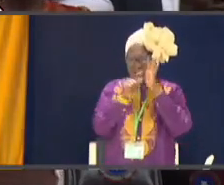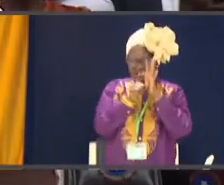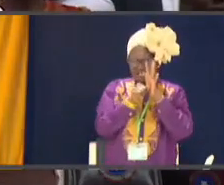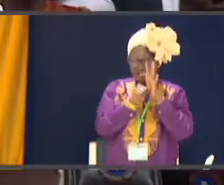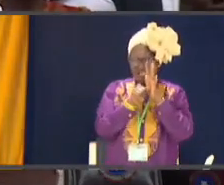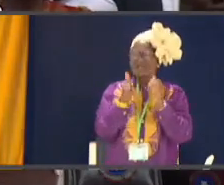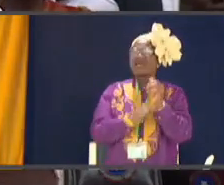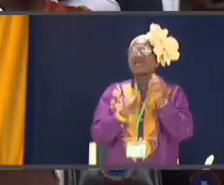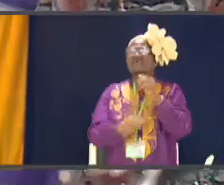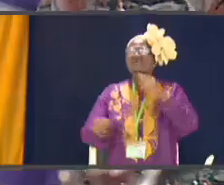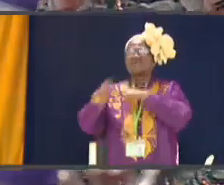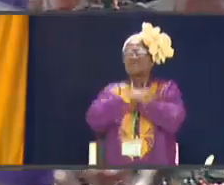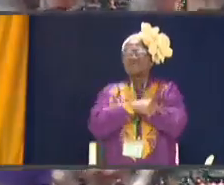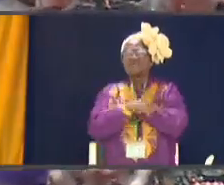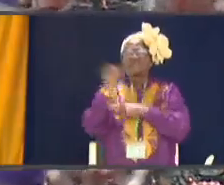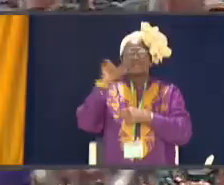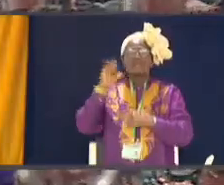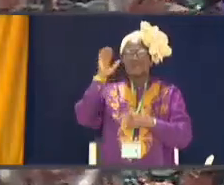lojoju won mo ma ma wa yin ri